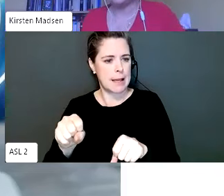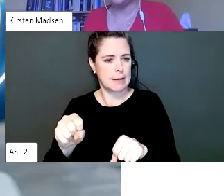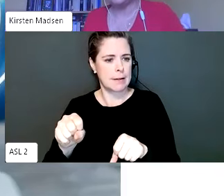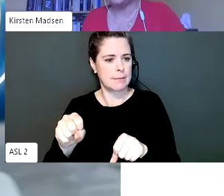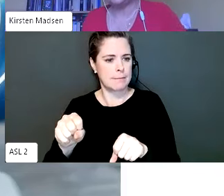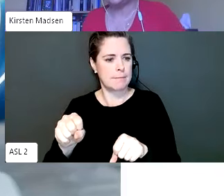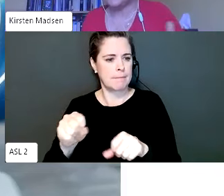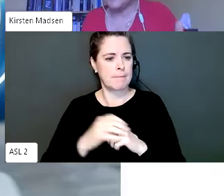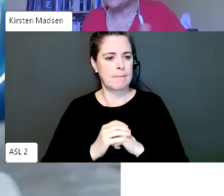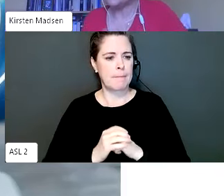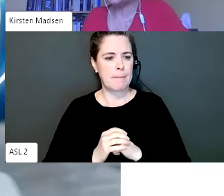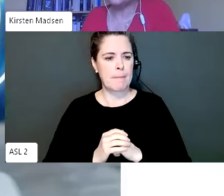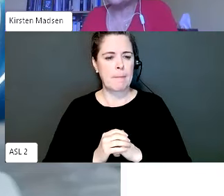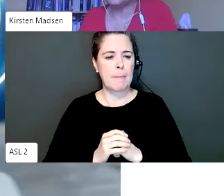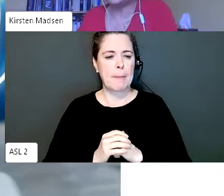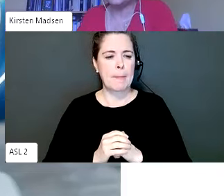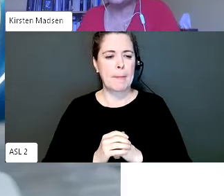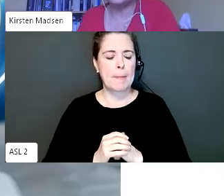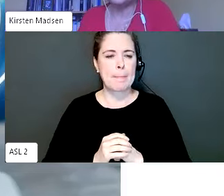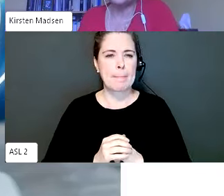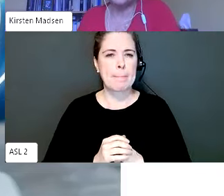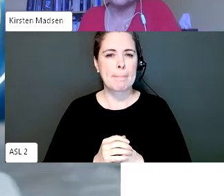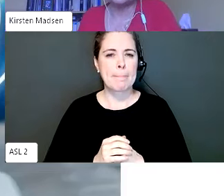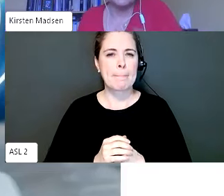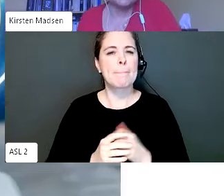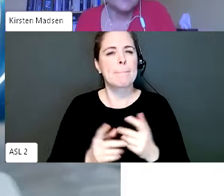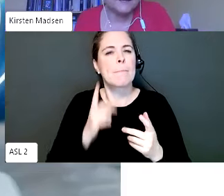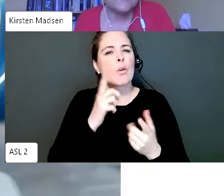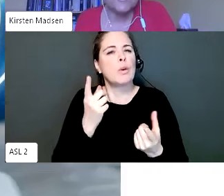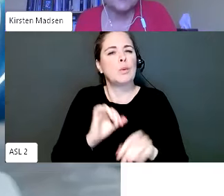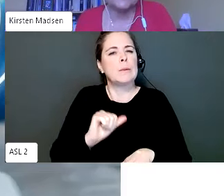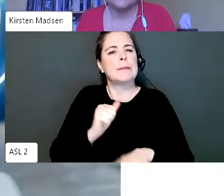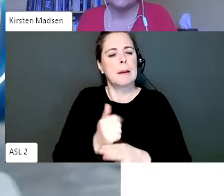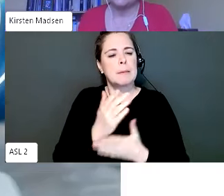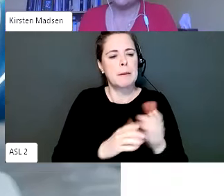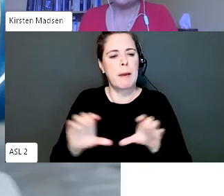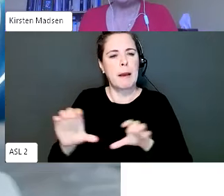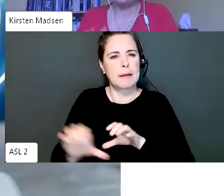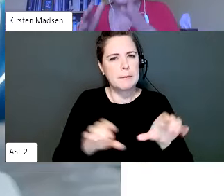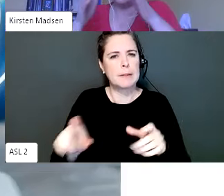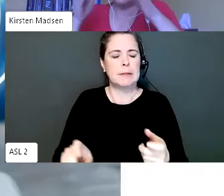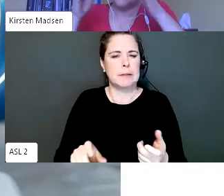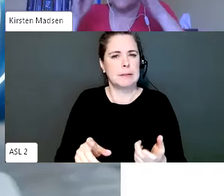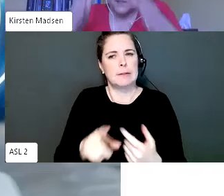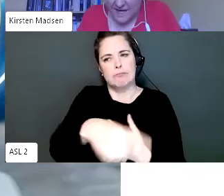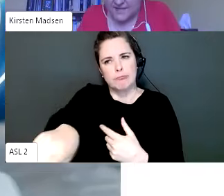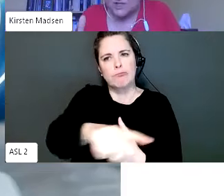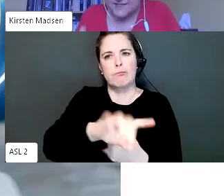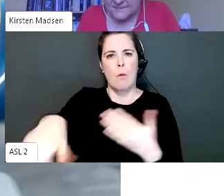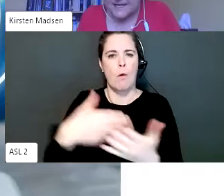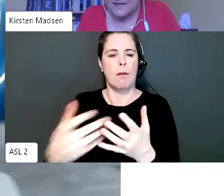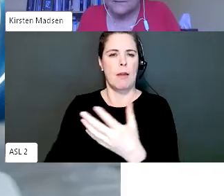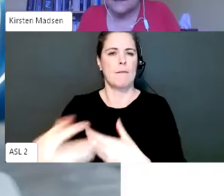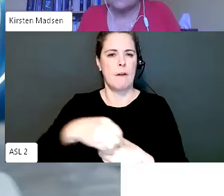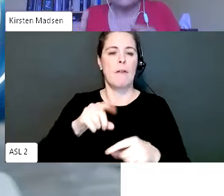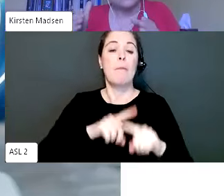and we do cater so that they can actually still participate in activities. But the strategies